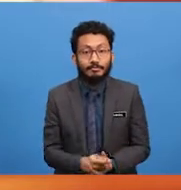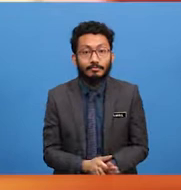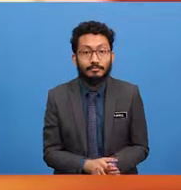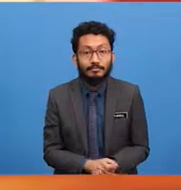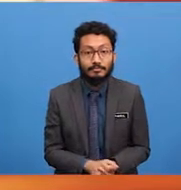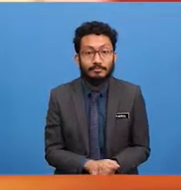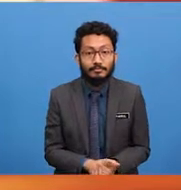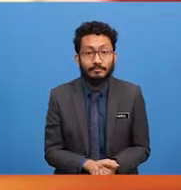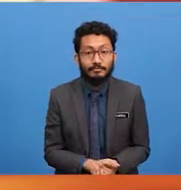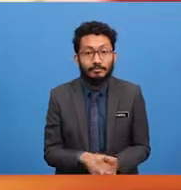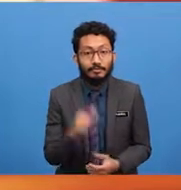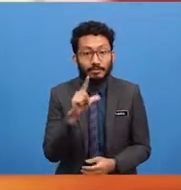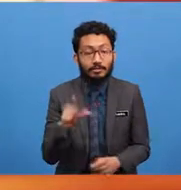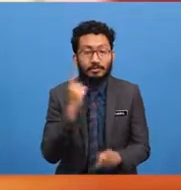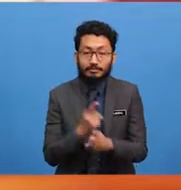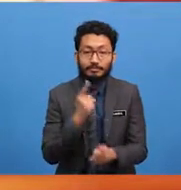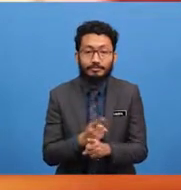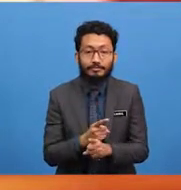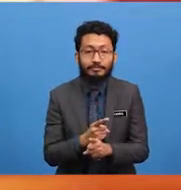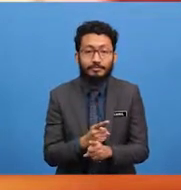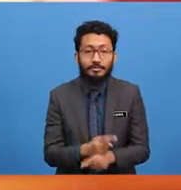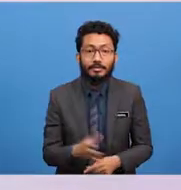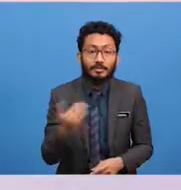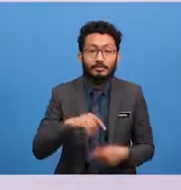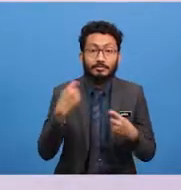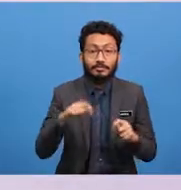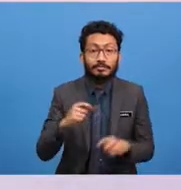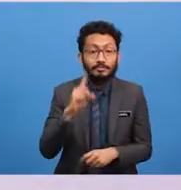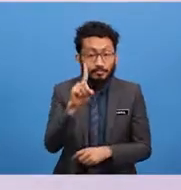All right, let's try the other one.